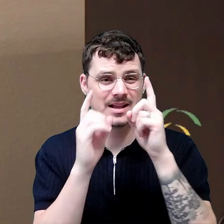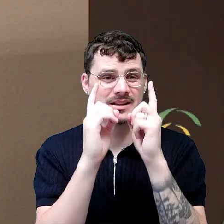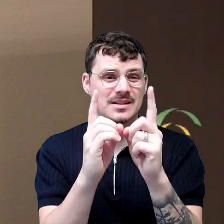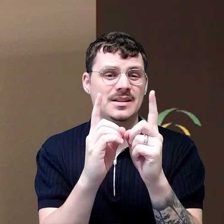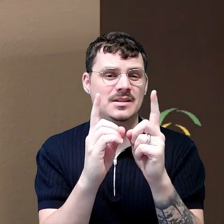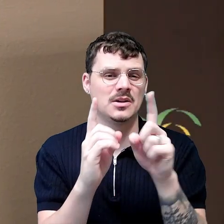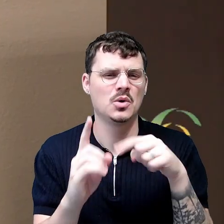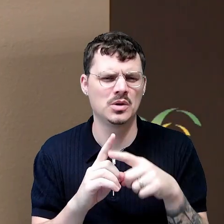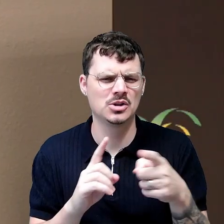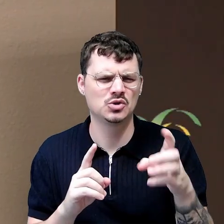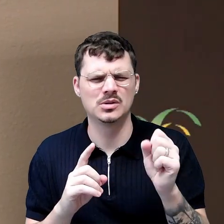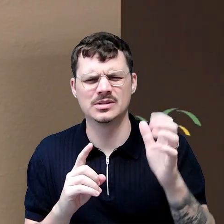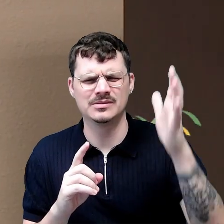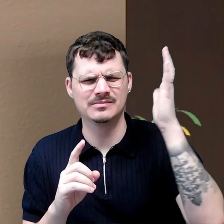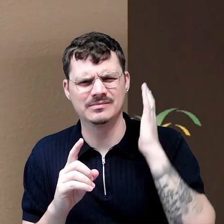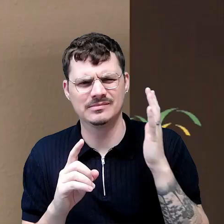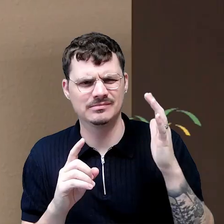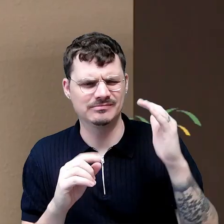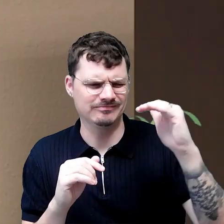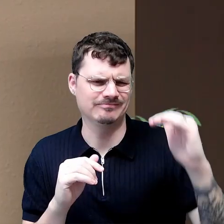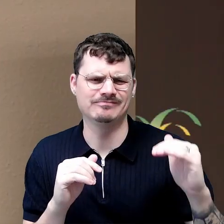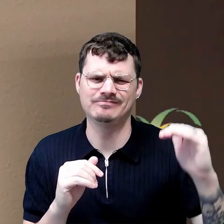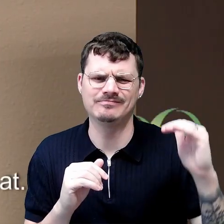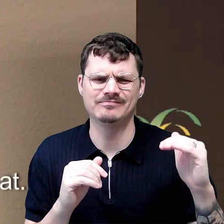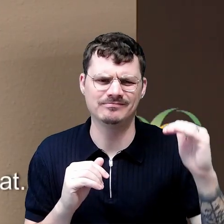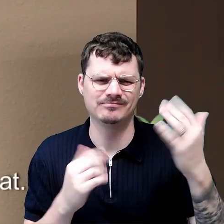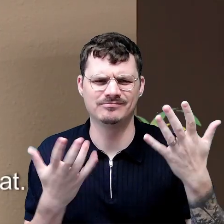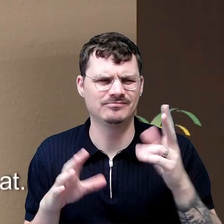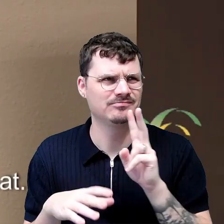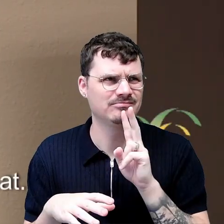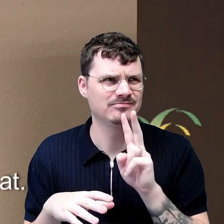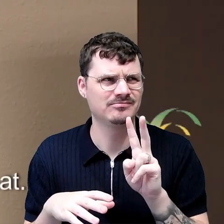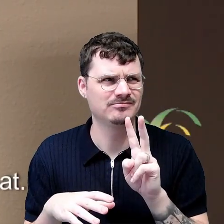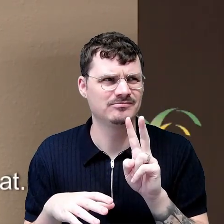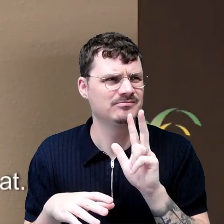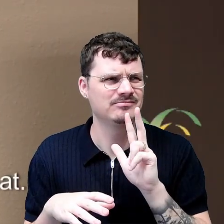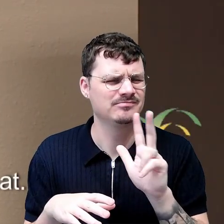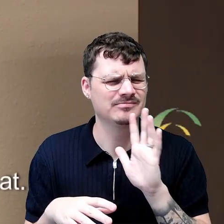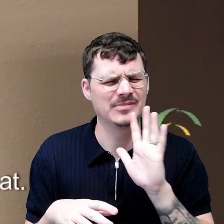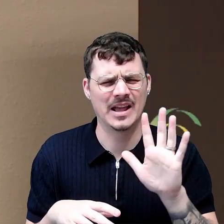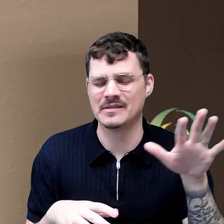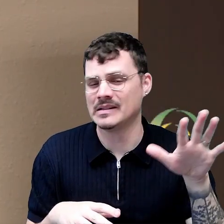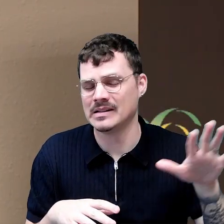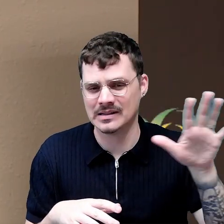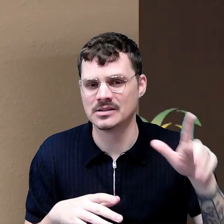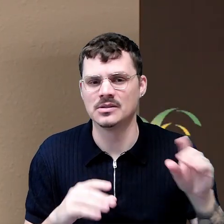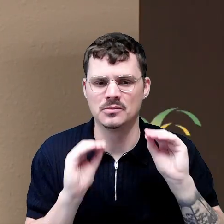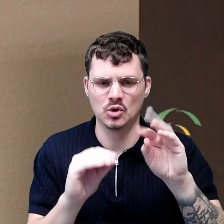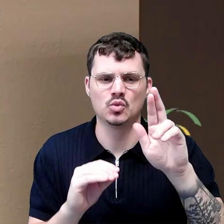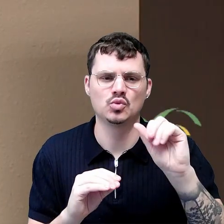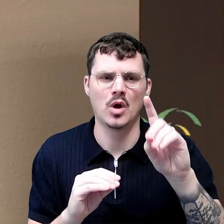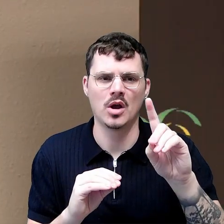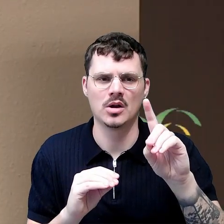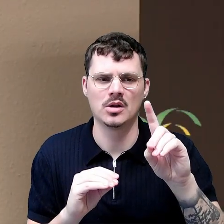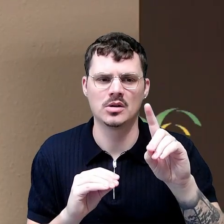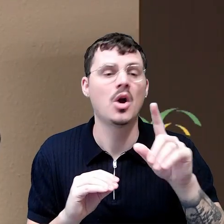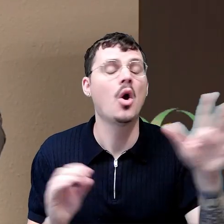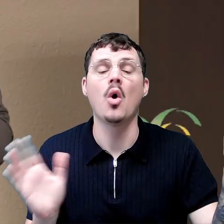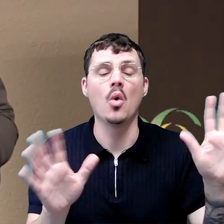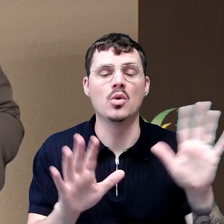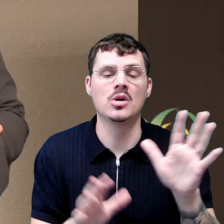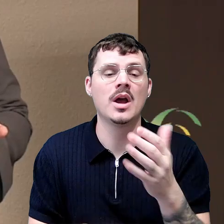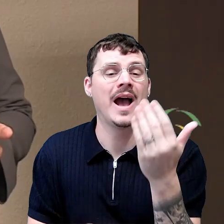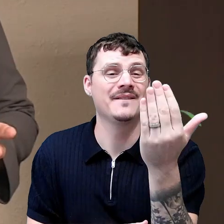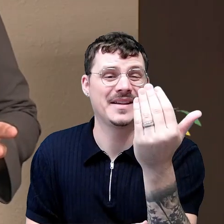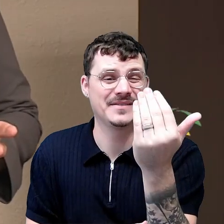when she was really, really little, like 2 or 3 or 5 or something like that. Oh no, when she was 15,